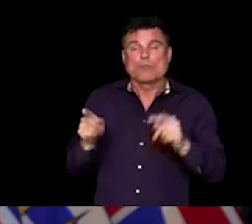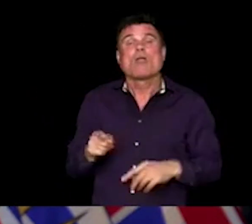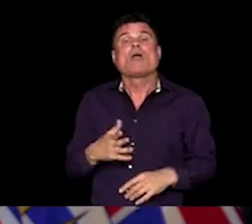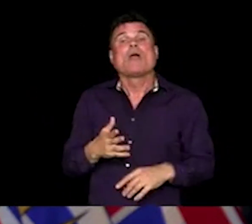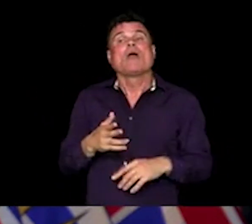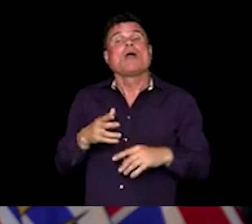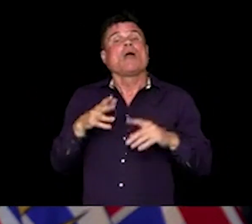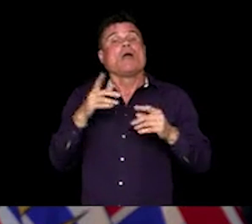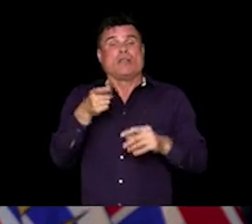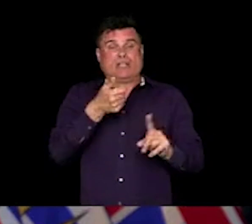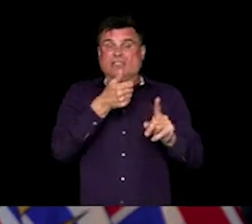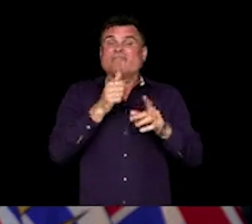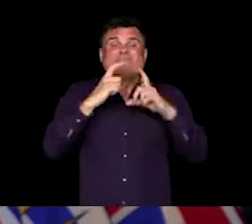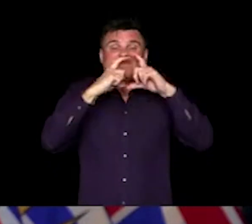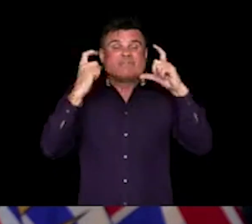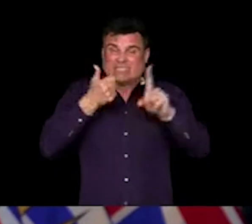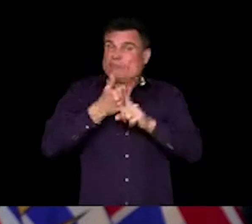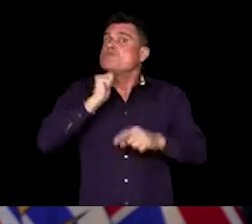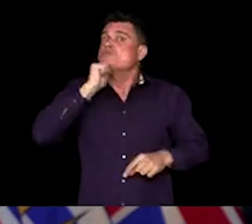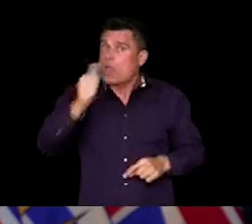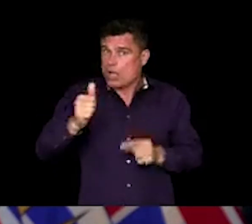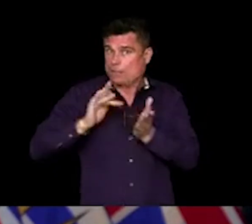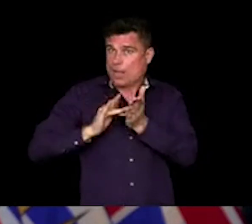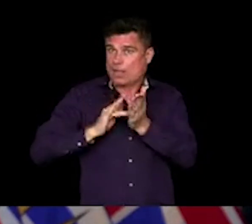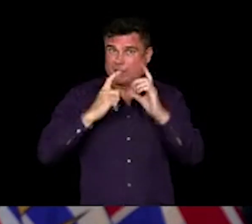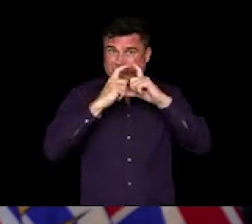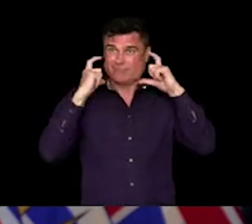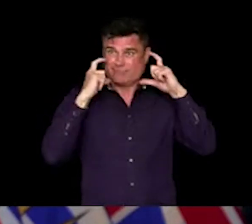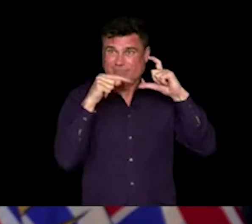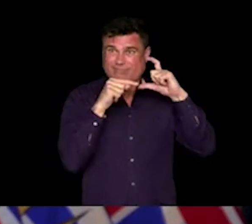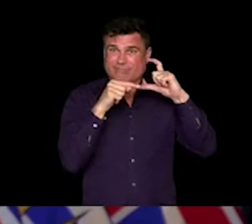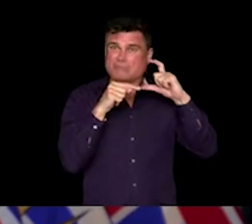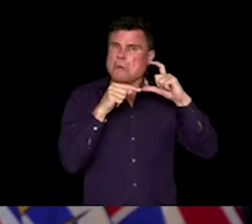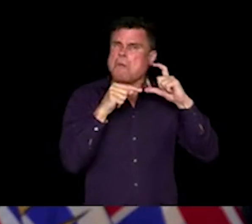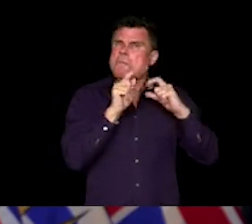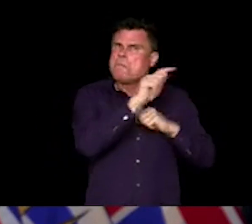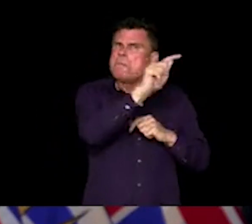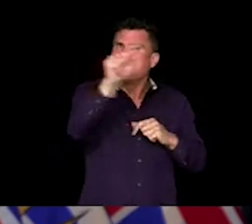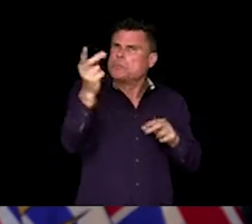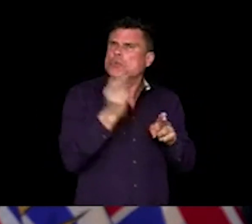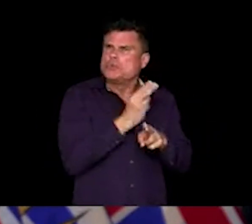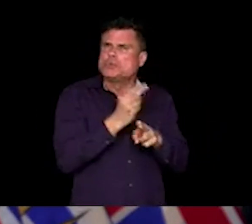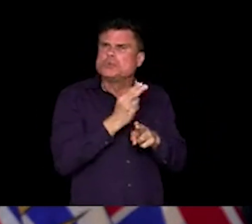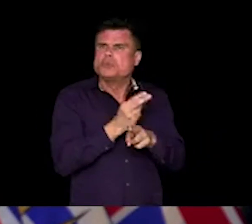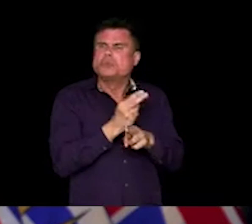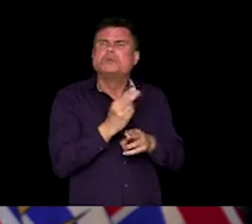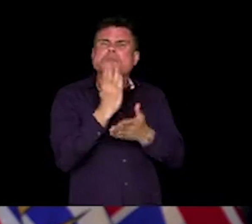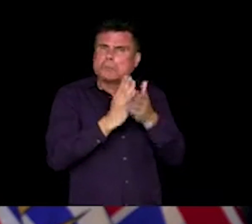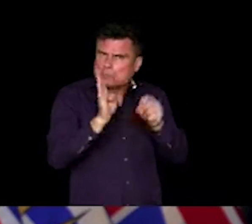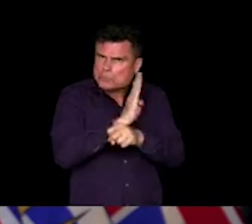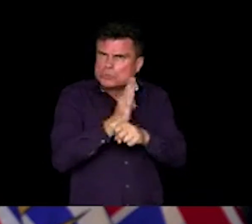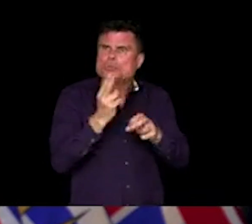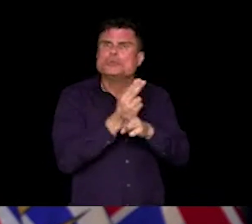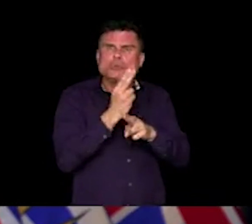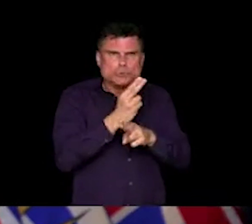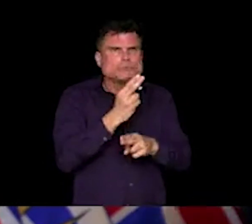all details that will become clearer as we work our way together through this next few weeks.